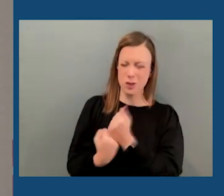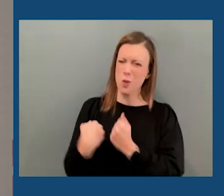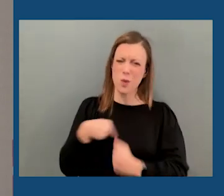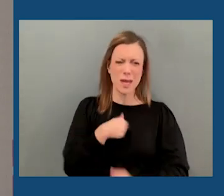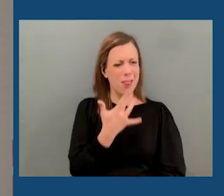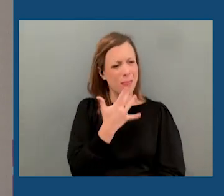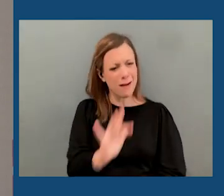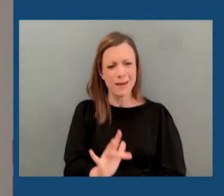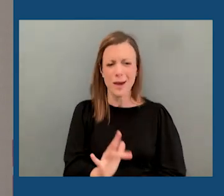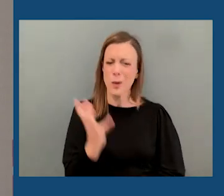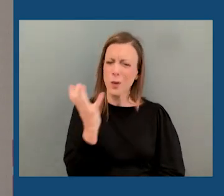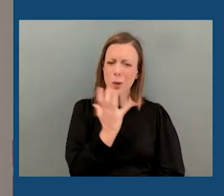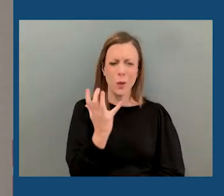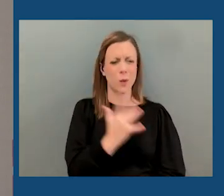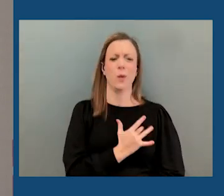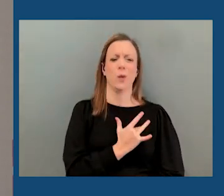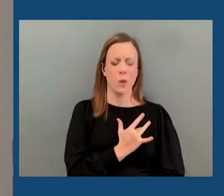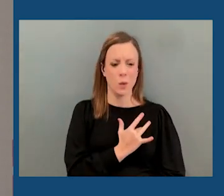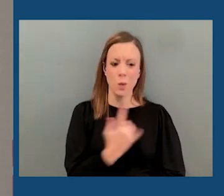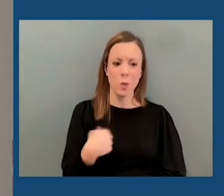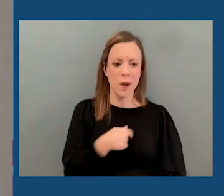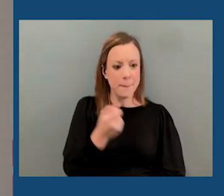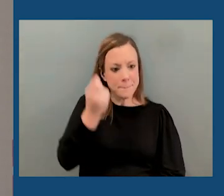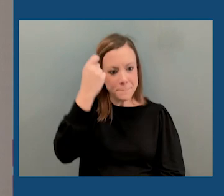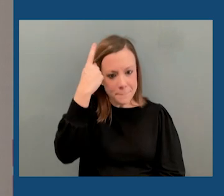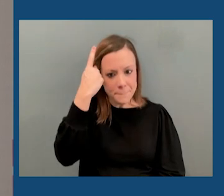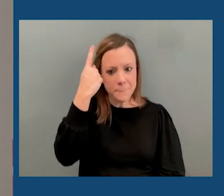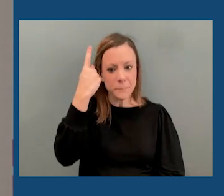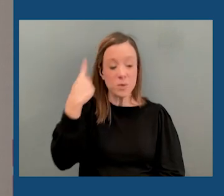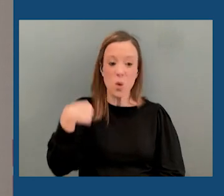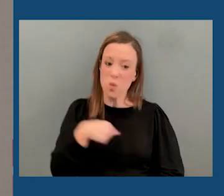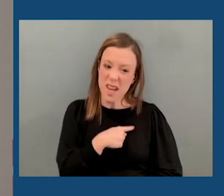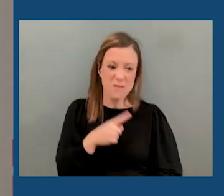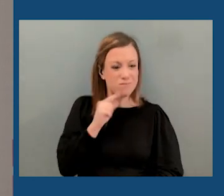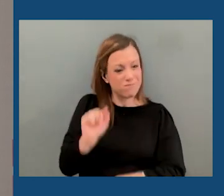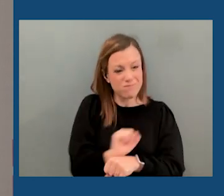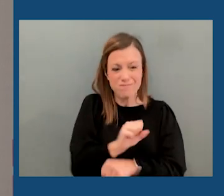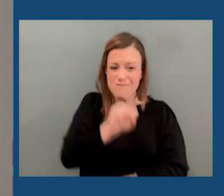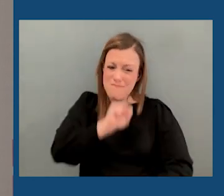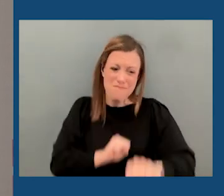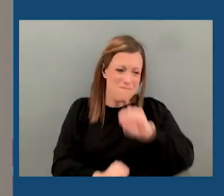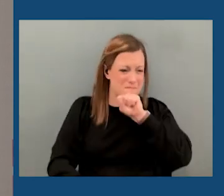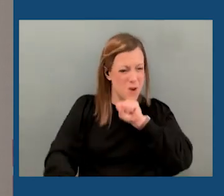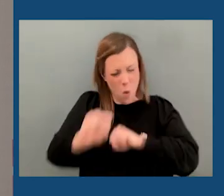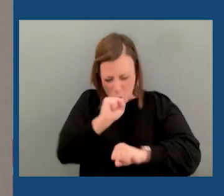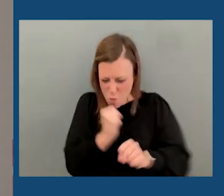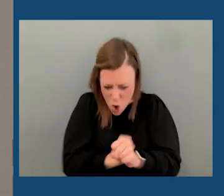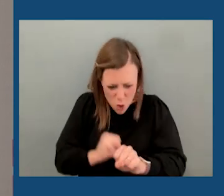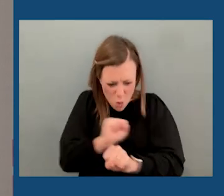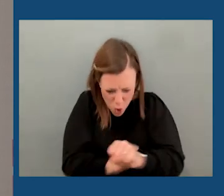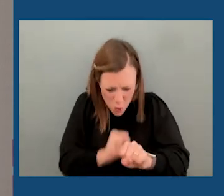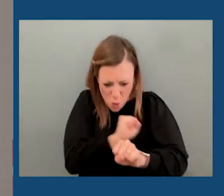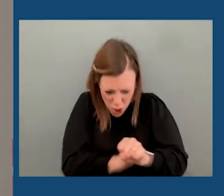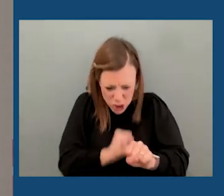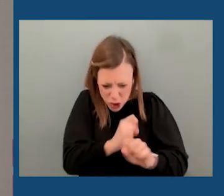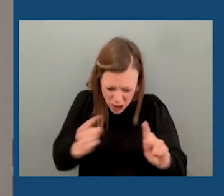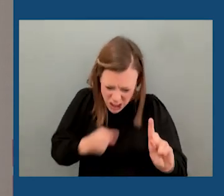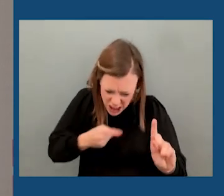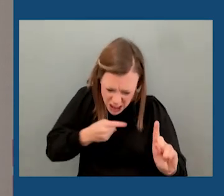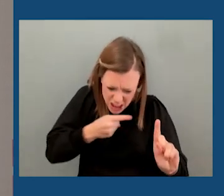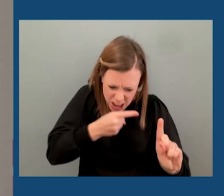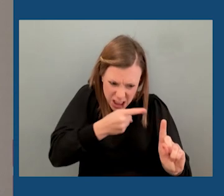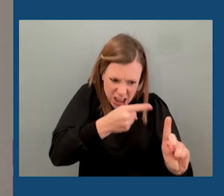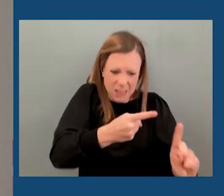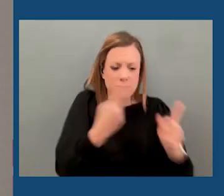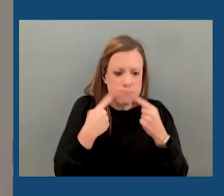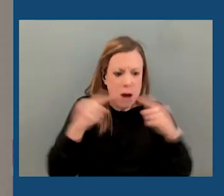it. We all have been in the trenches for a long enough time to have, sadly, plenty